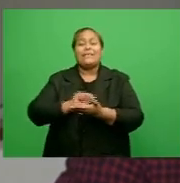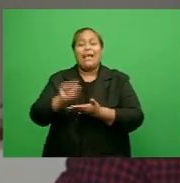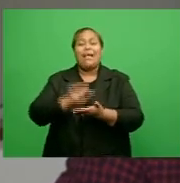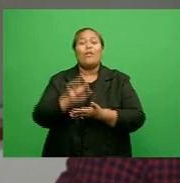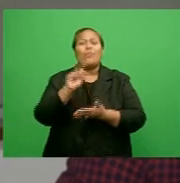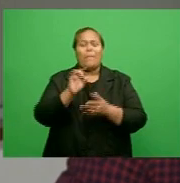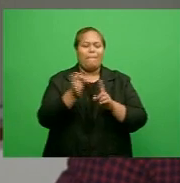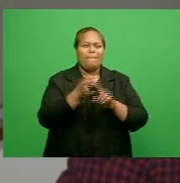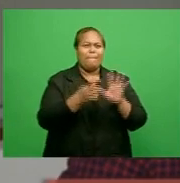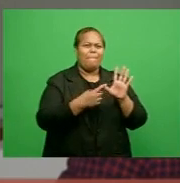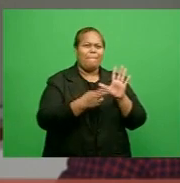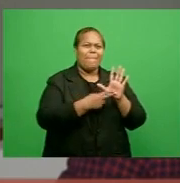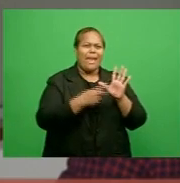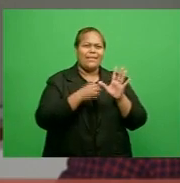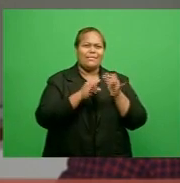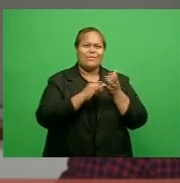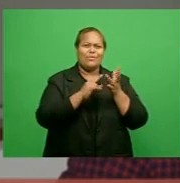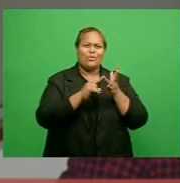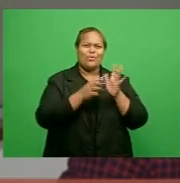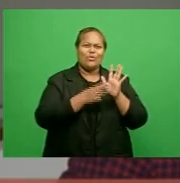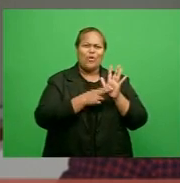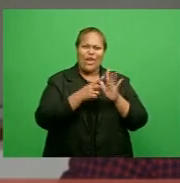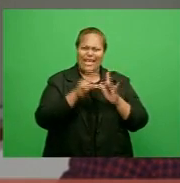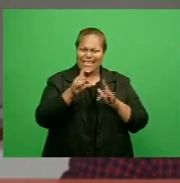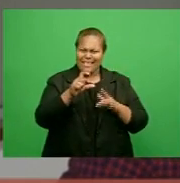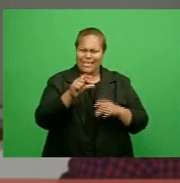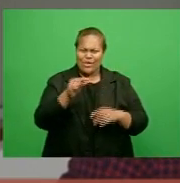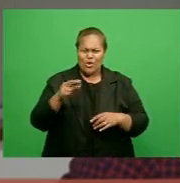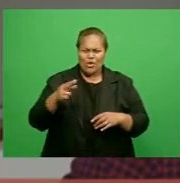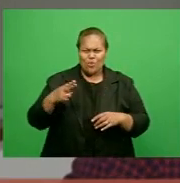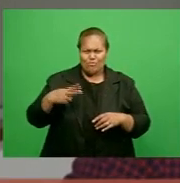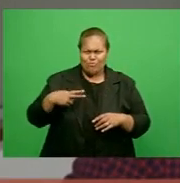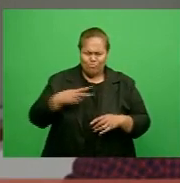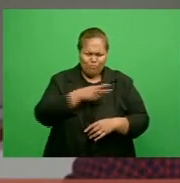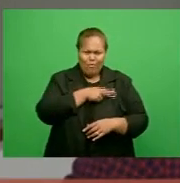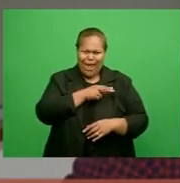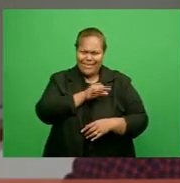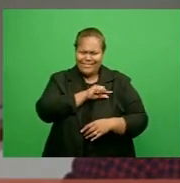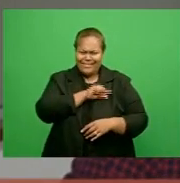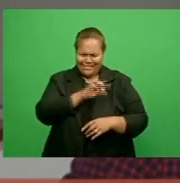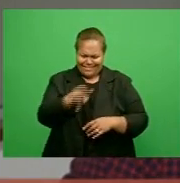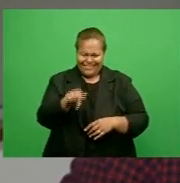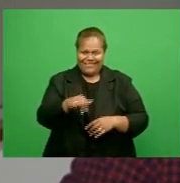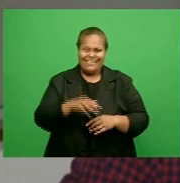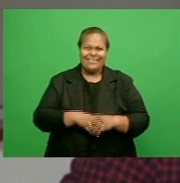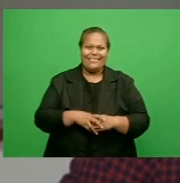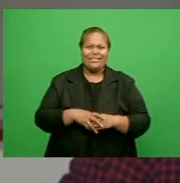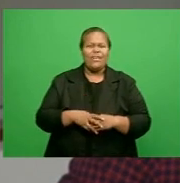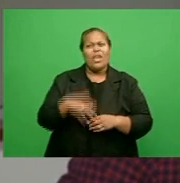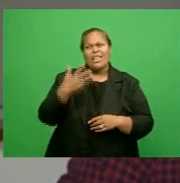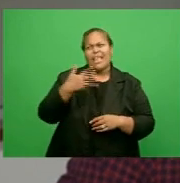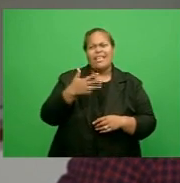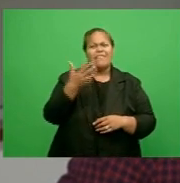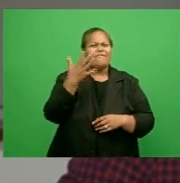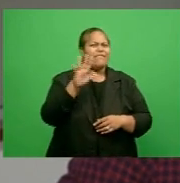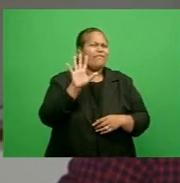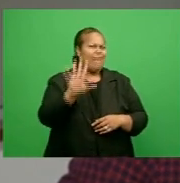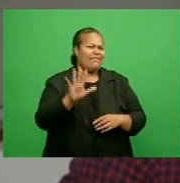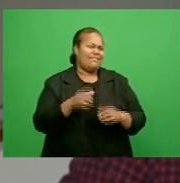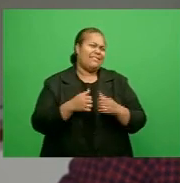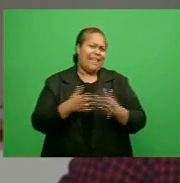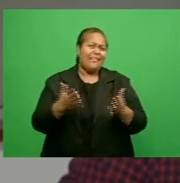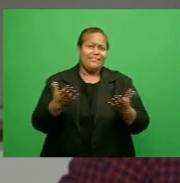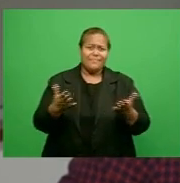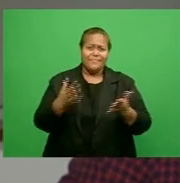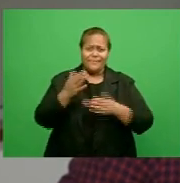Nahari was actually started somewhere around 1955. So, over the period of time, we have